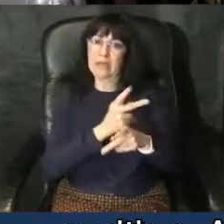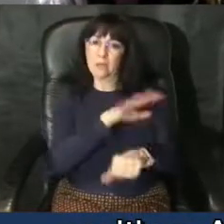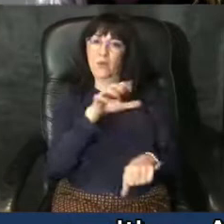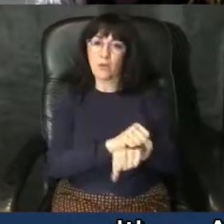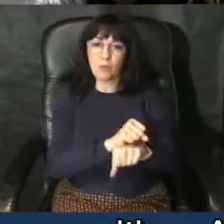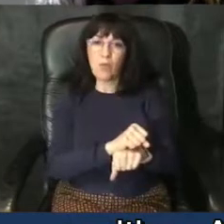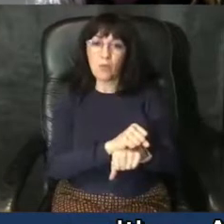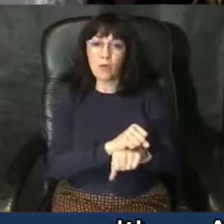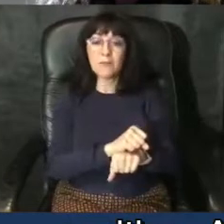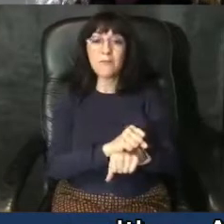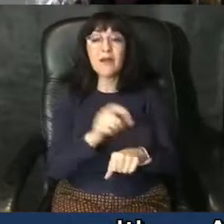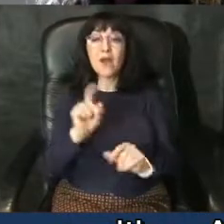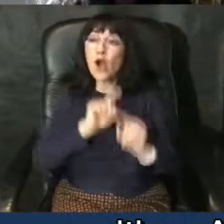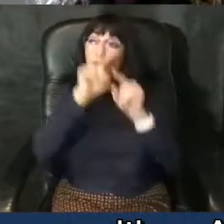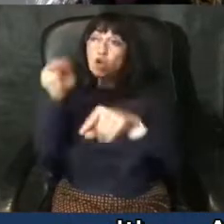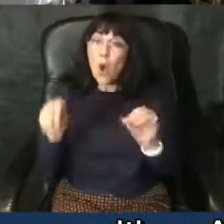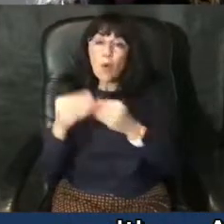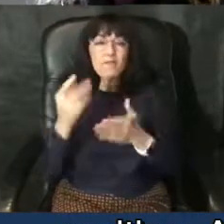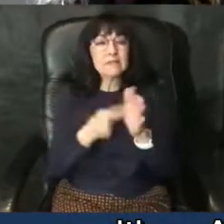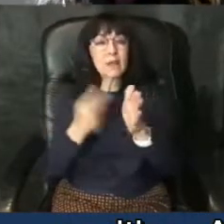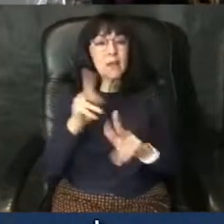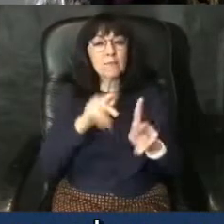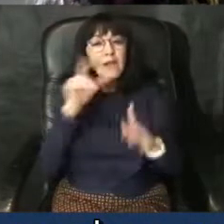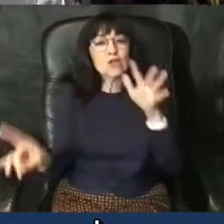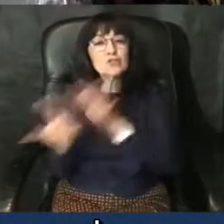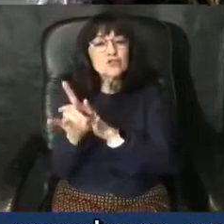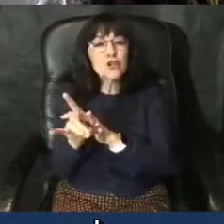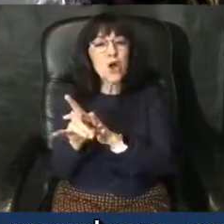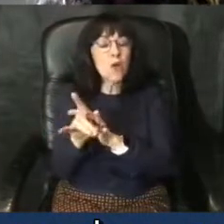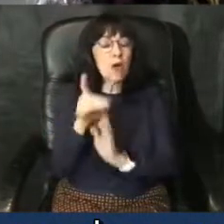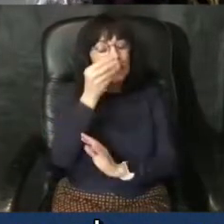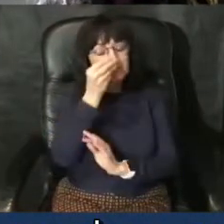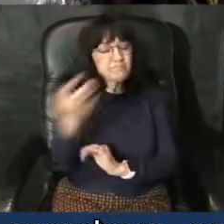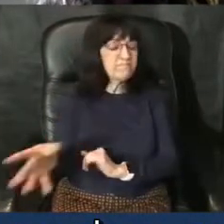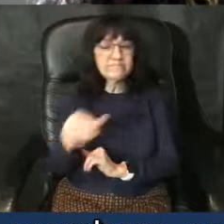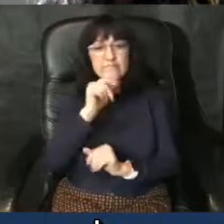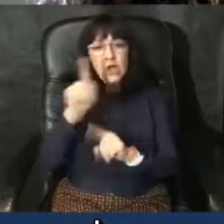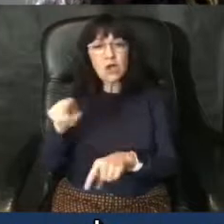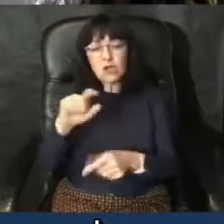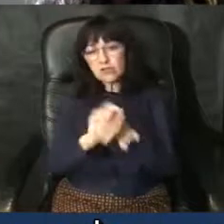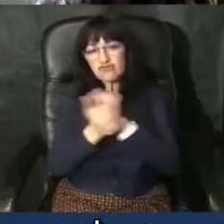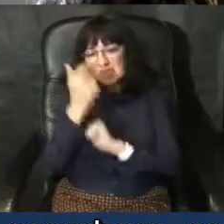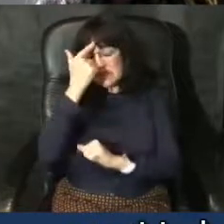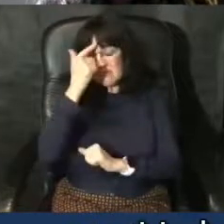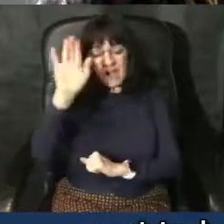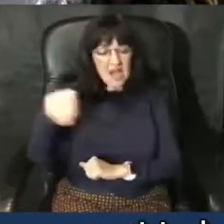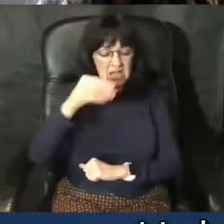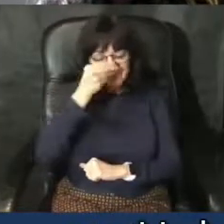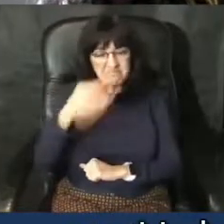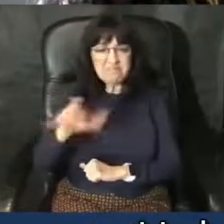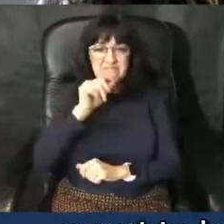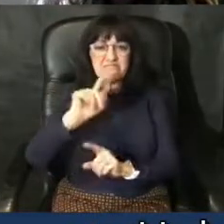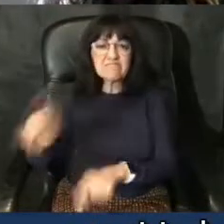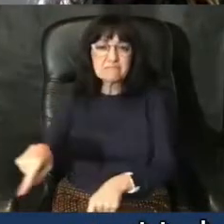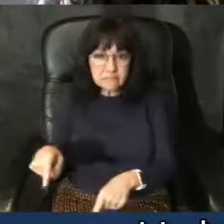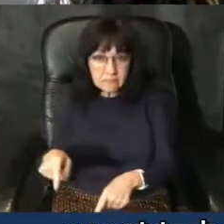exciting. And then also allows people to engage their family members sometimes. Maybe this is a time where, maybe you want to bring your